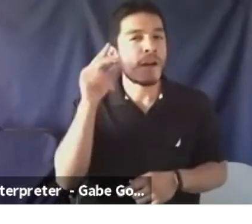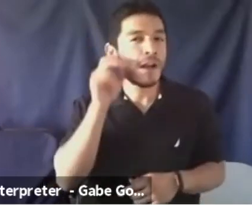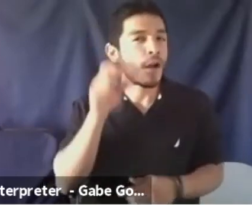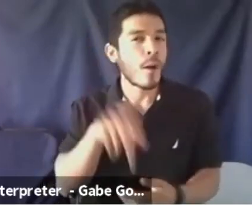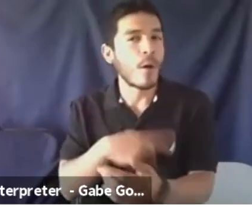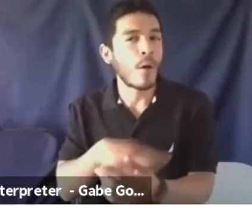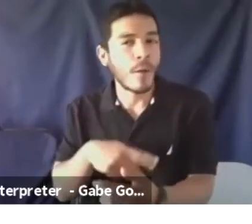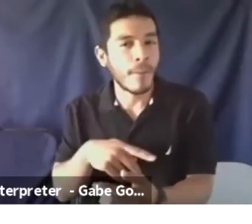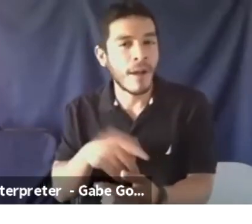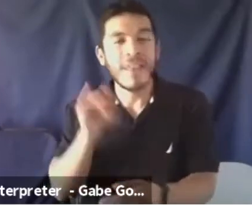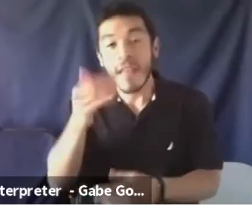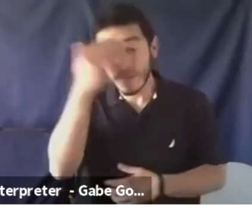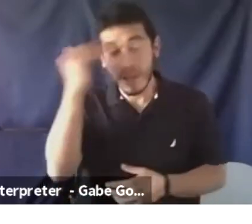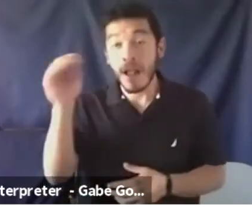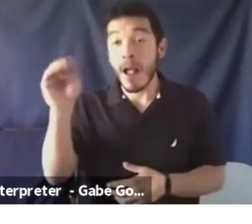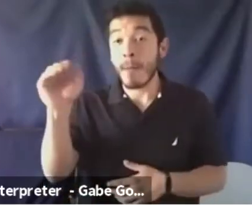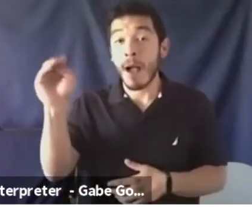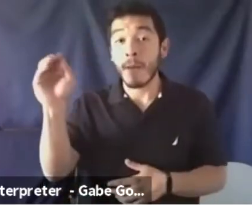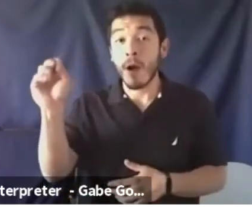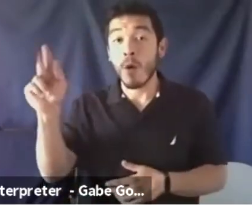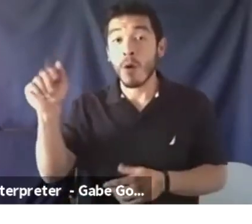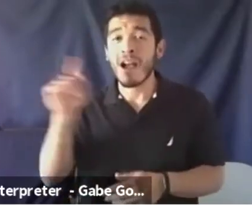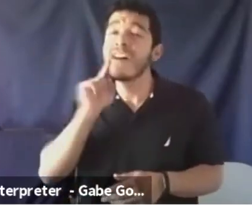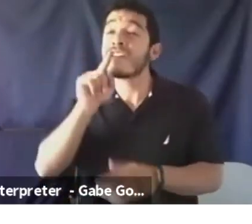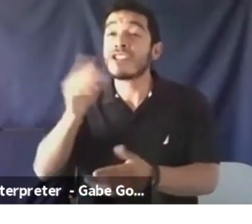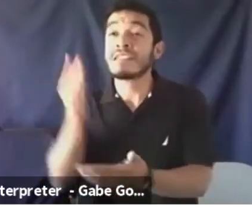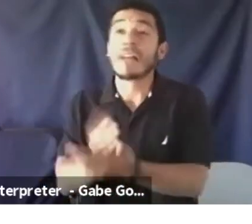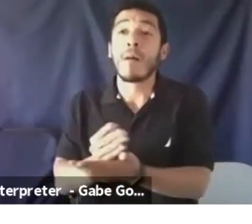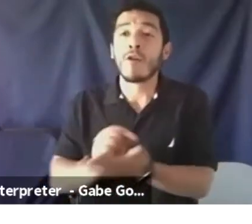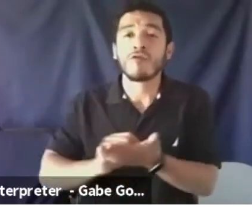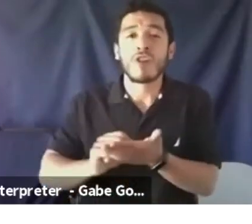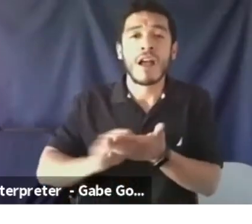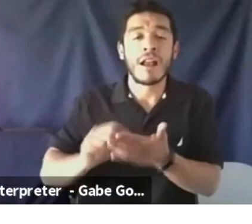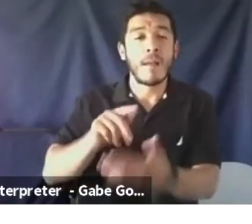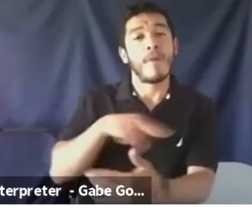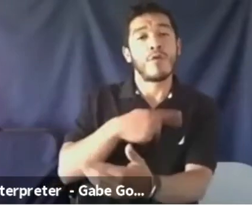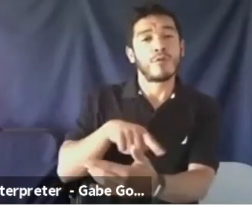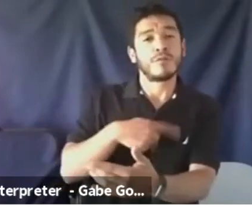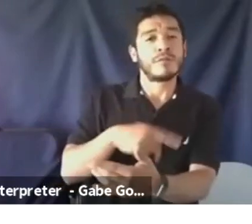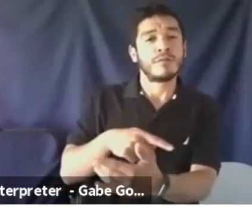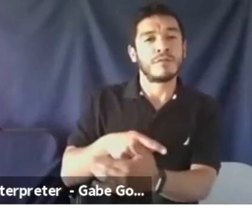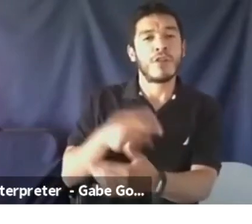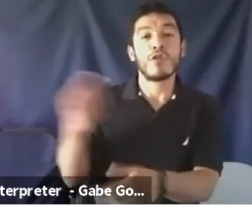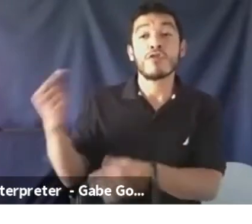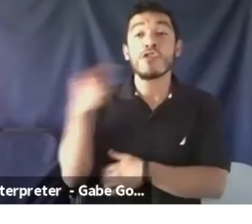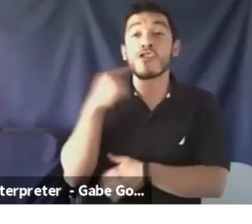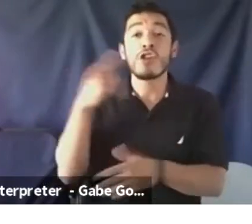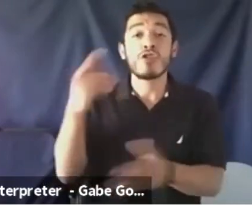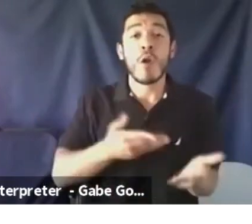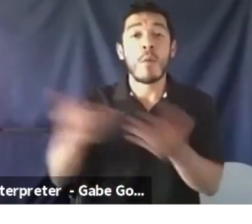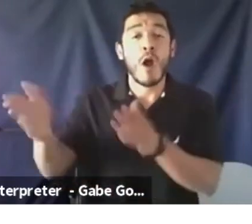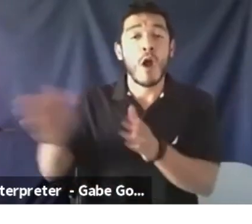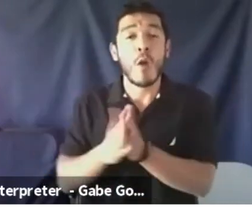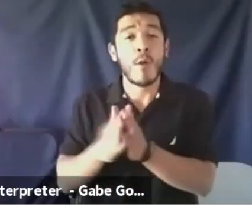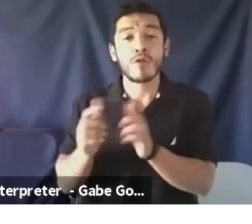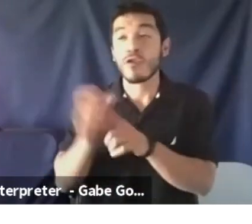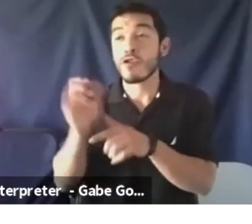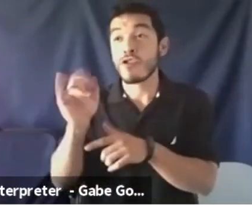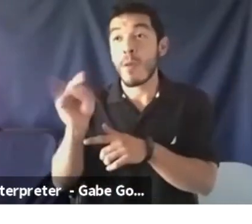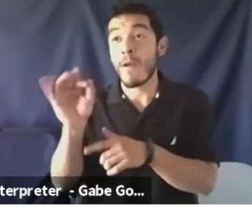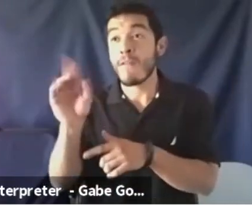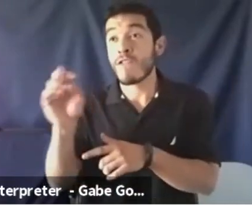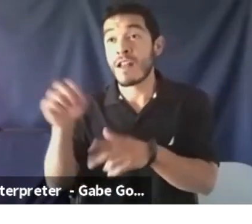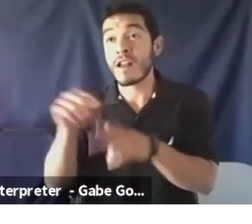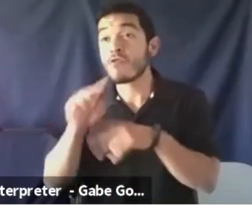Mama Okua actually stopped writing poetry. So she said she brought her book up to like Chairman Fred in real life and asked